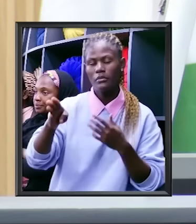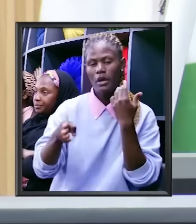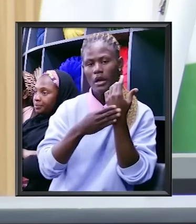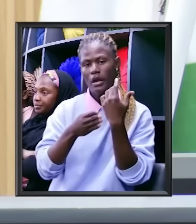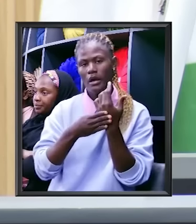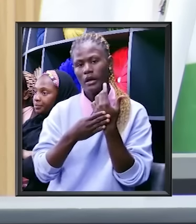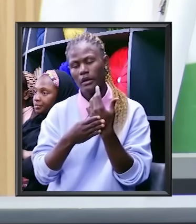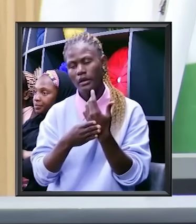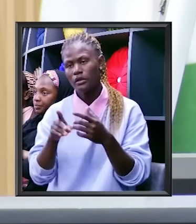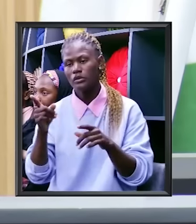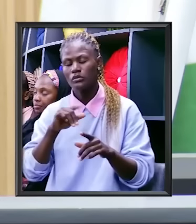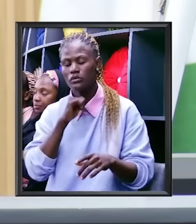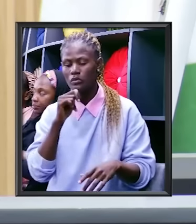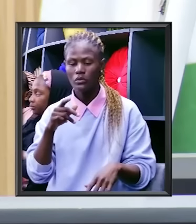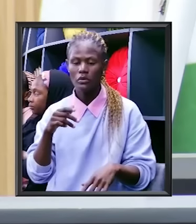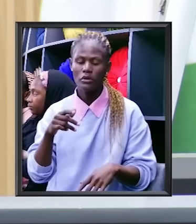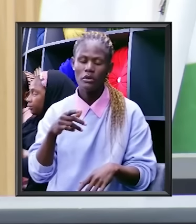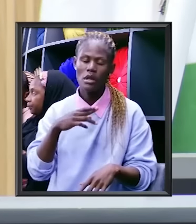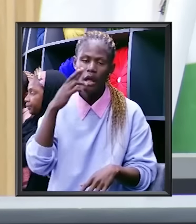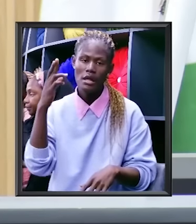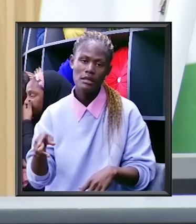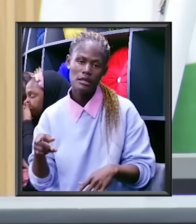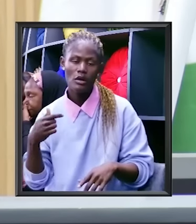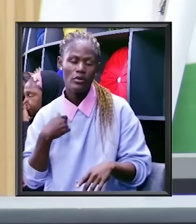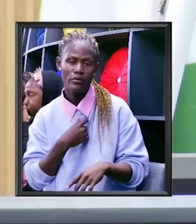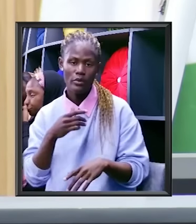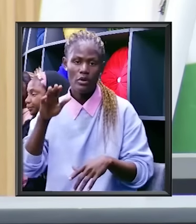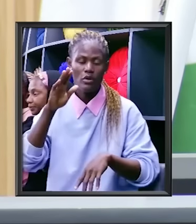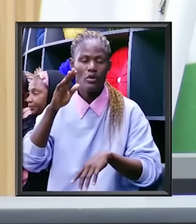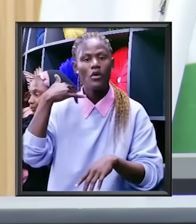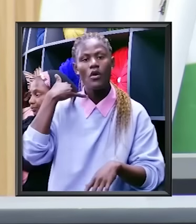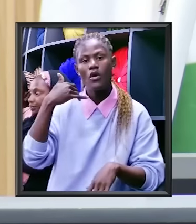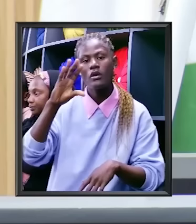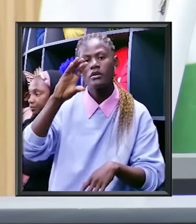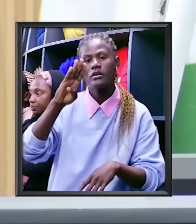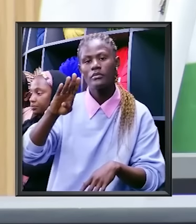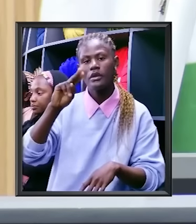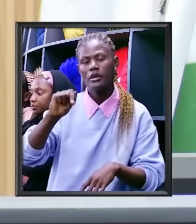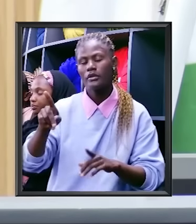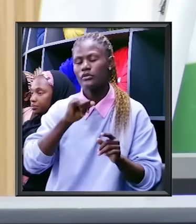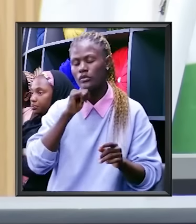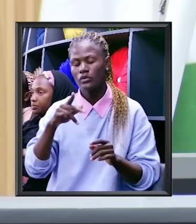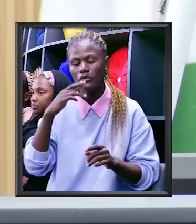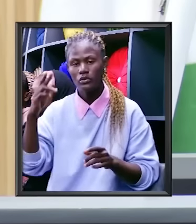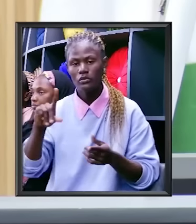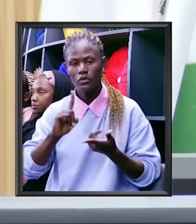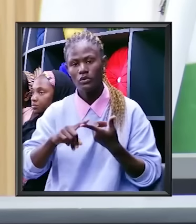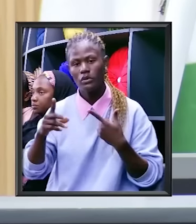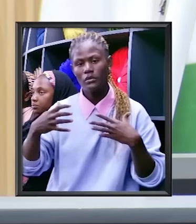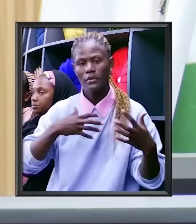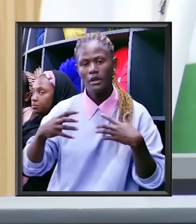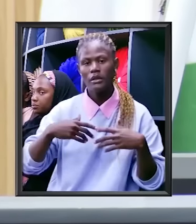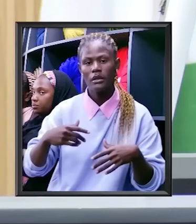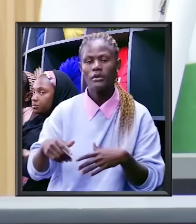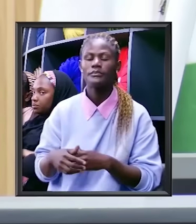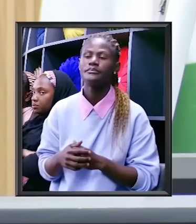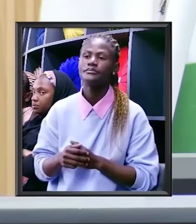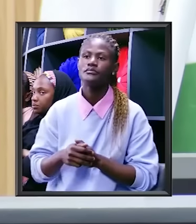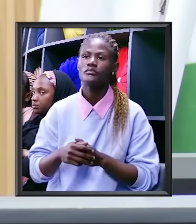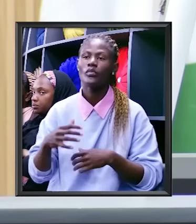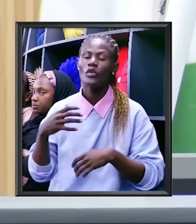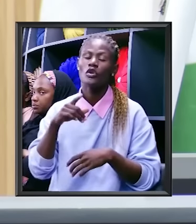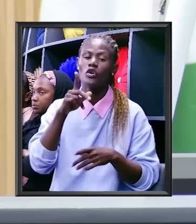people, they no answer. We don't also call CBN. CBN no respond to the matter. Make una know